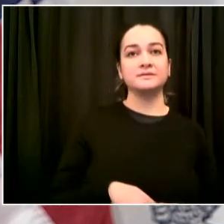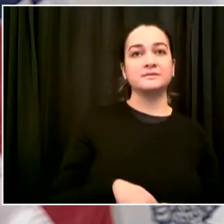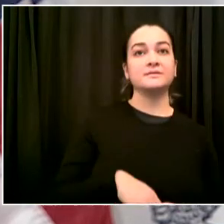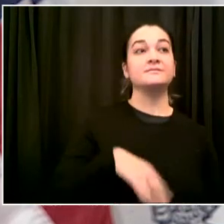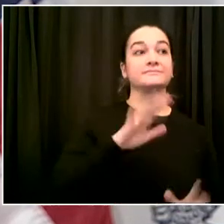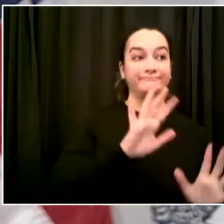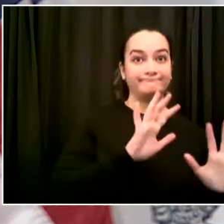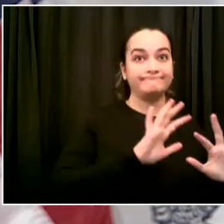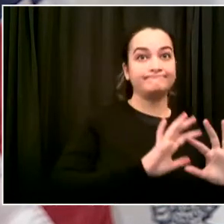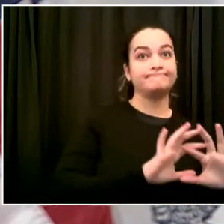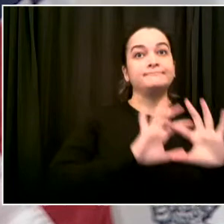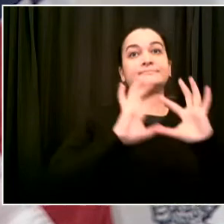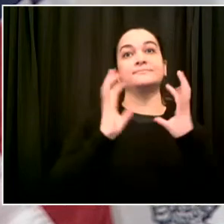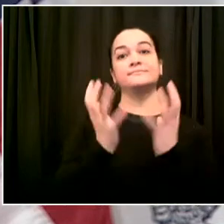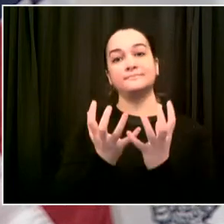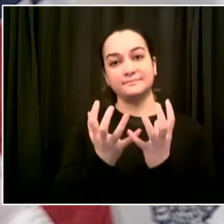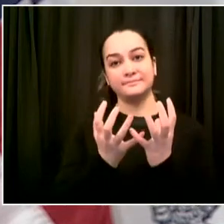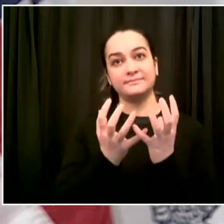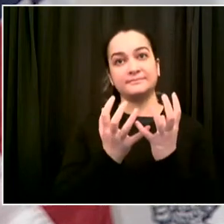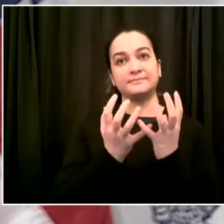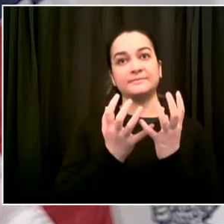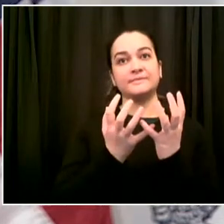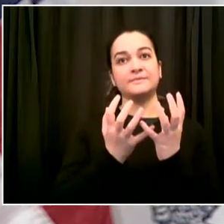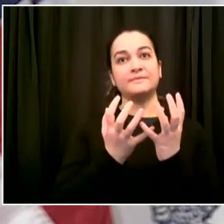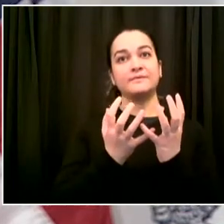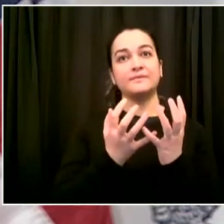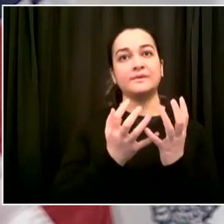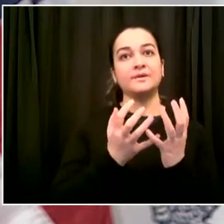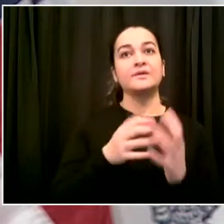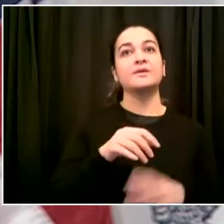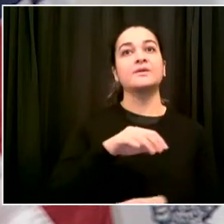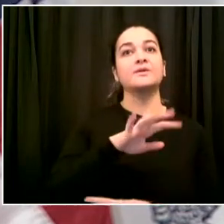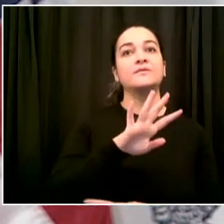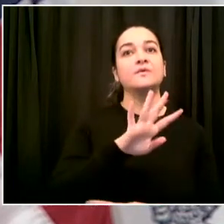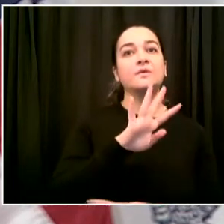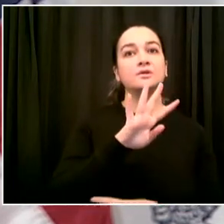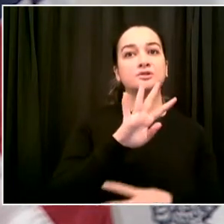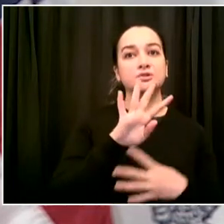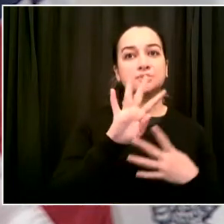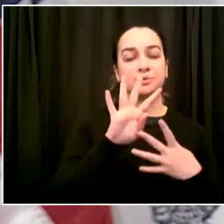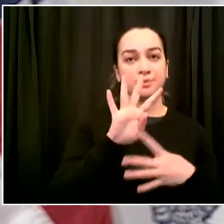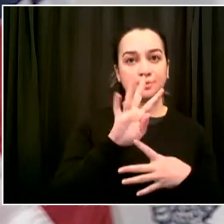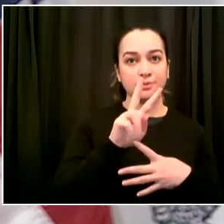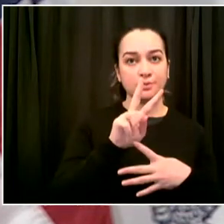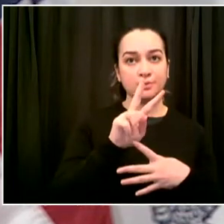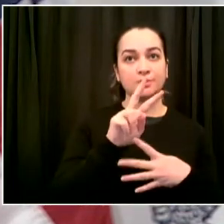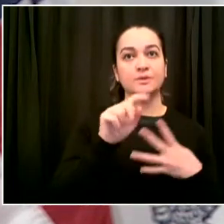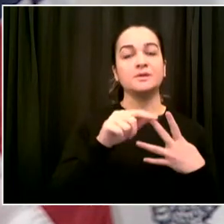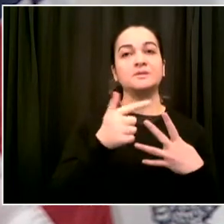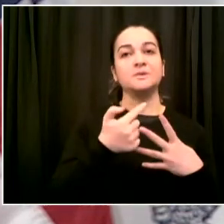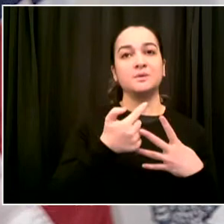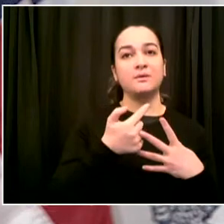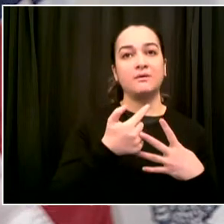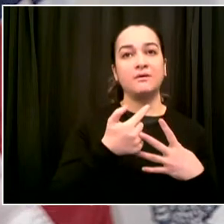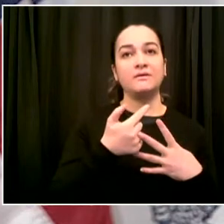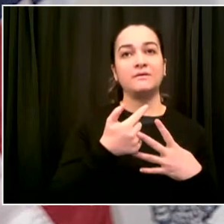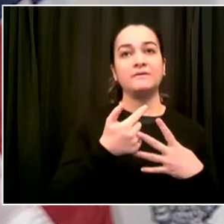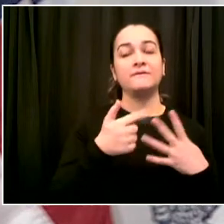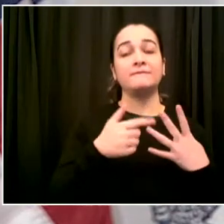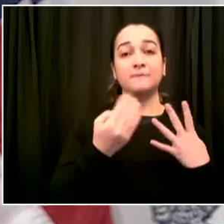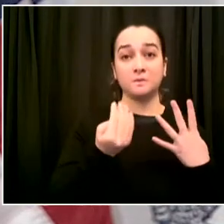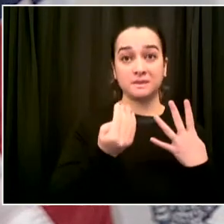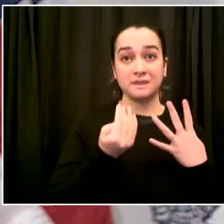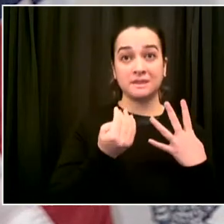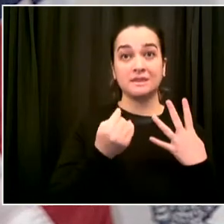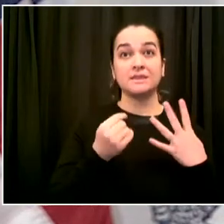22% Latino, 21% black, 14% Asian. So you do see some meaningful differences there